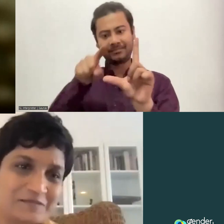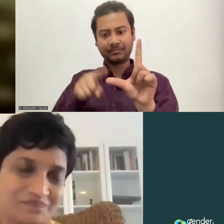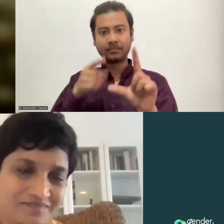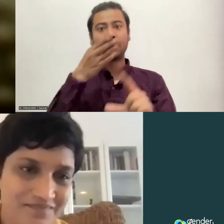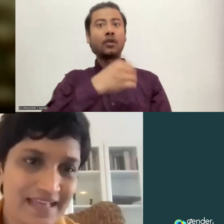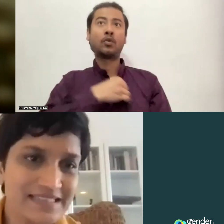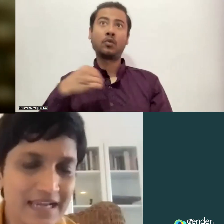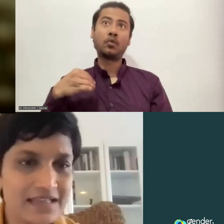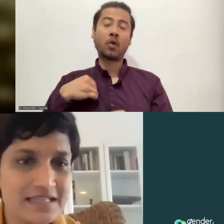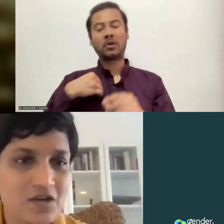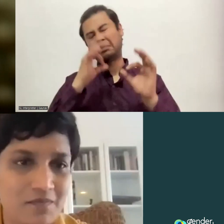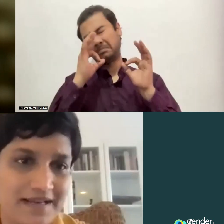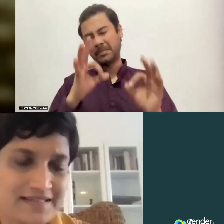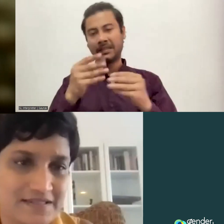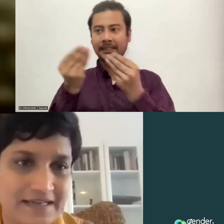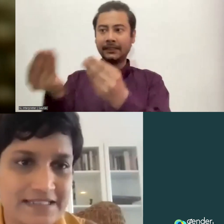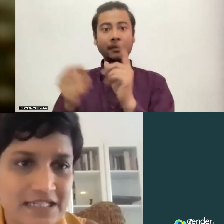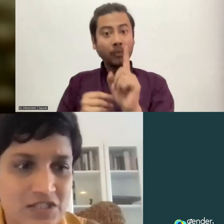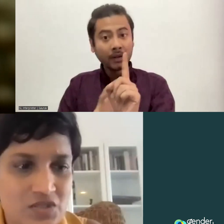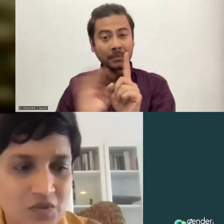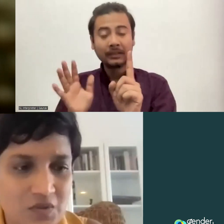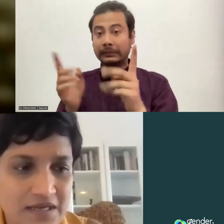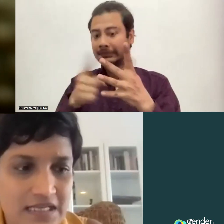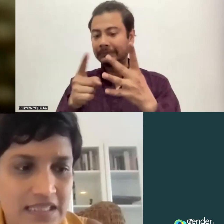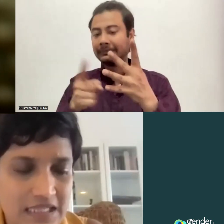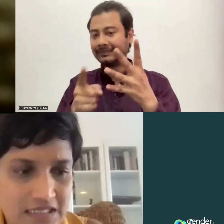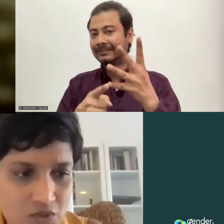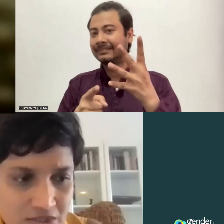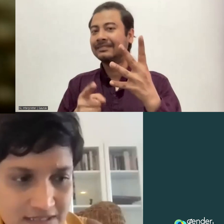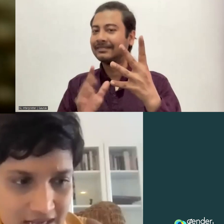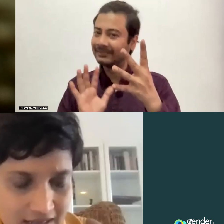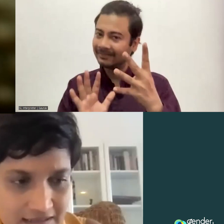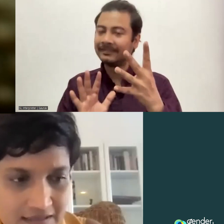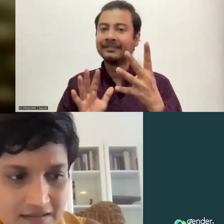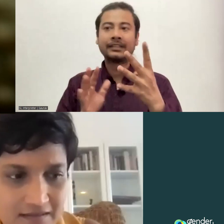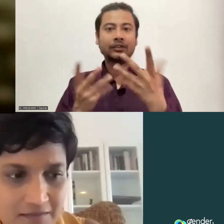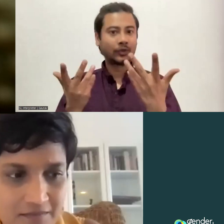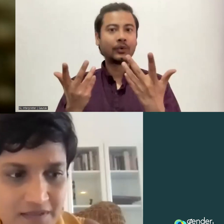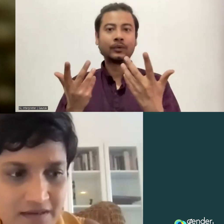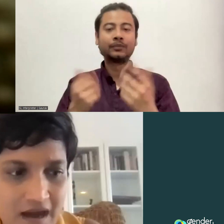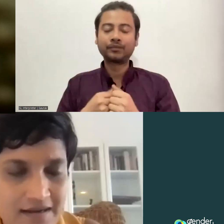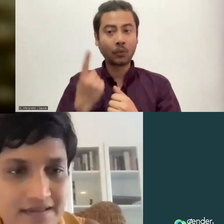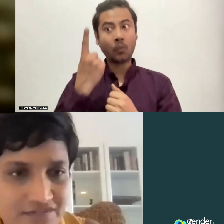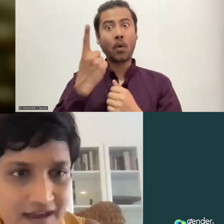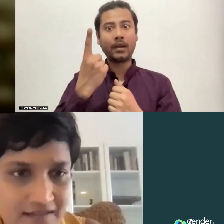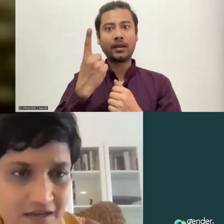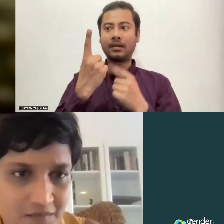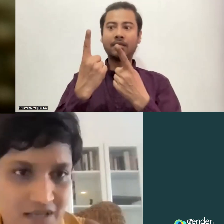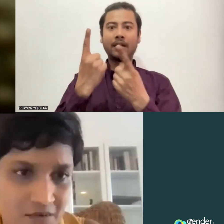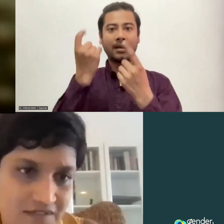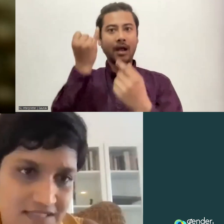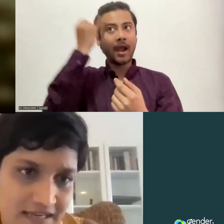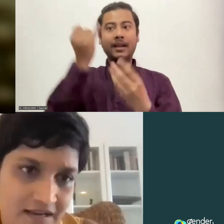well, it's complex, right? So social design, the artifact that